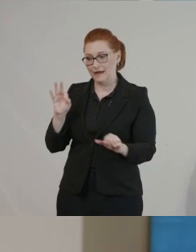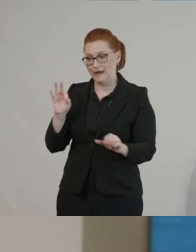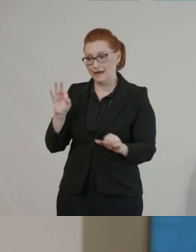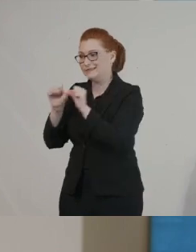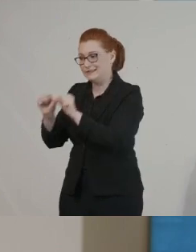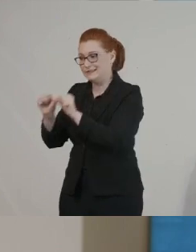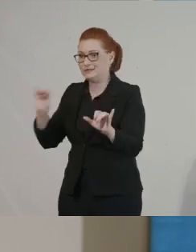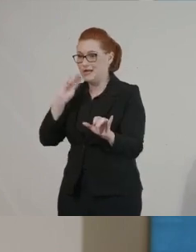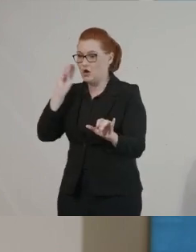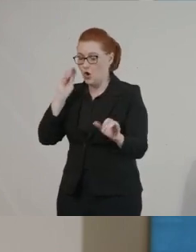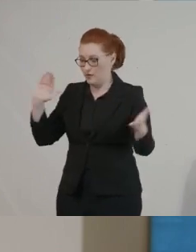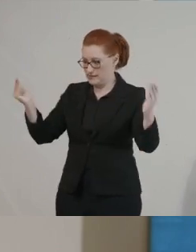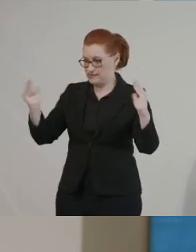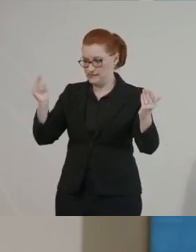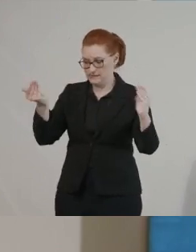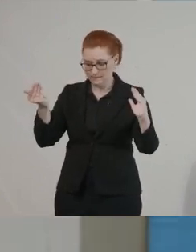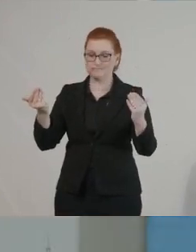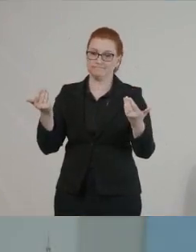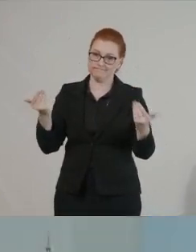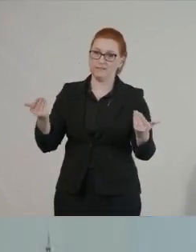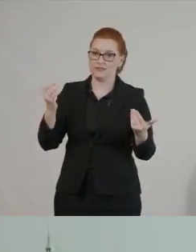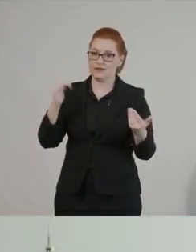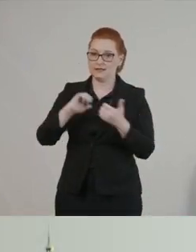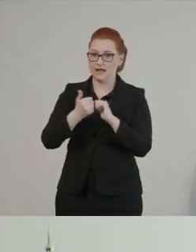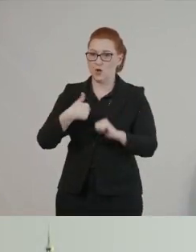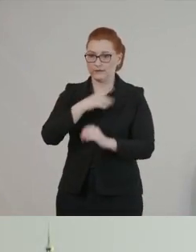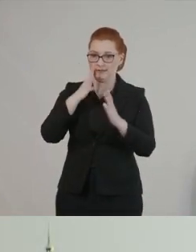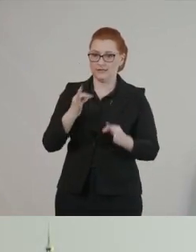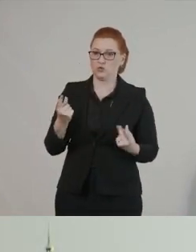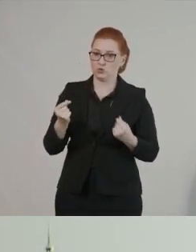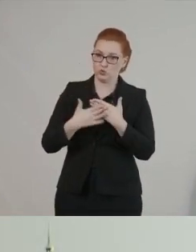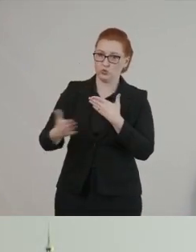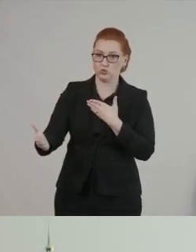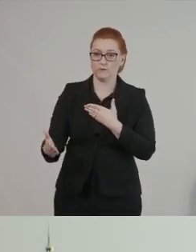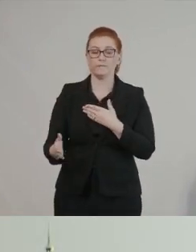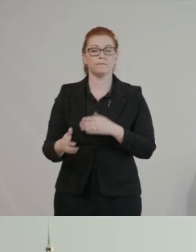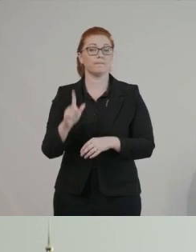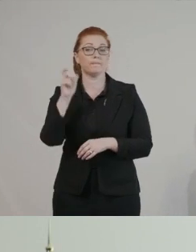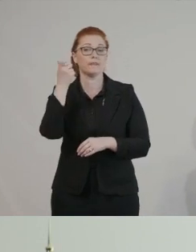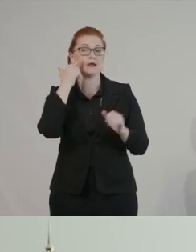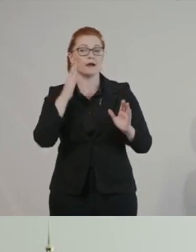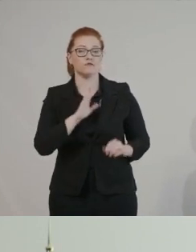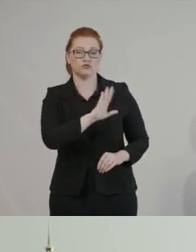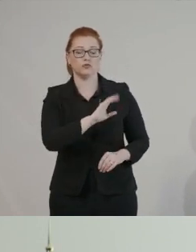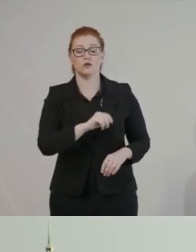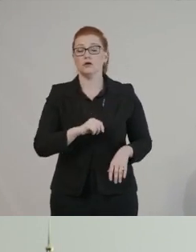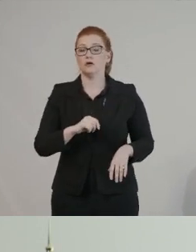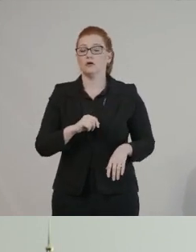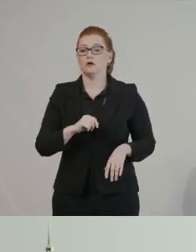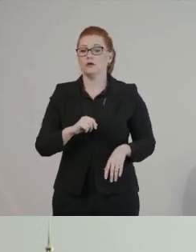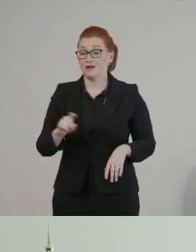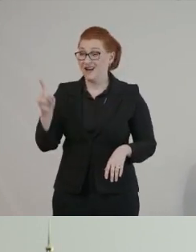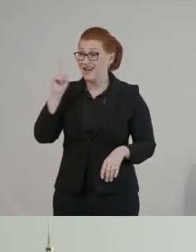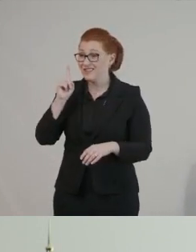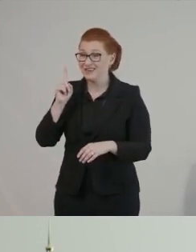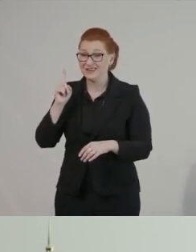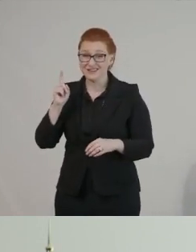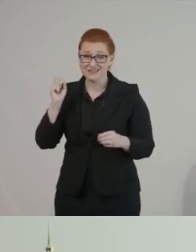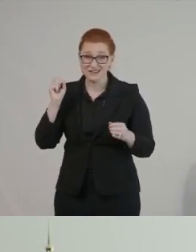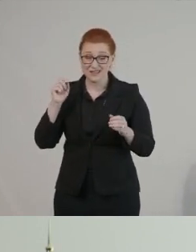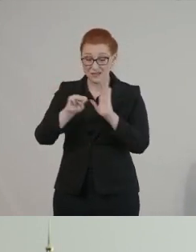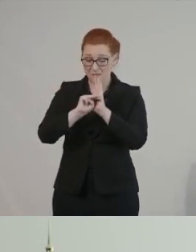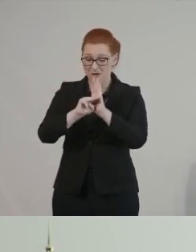model. I think also part of the real fear and concern and anxiety around those models